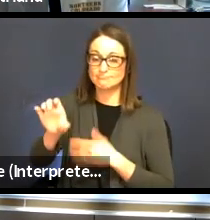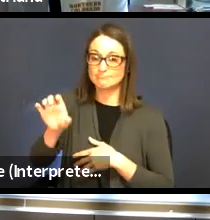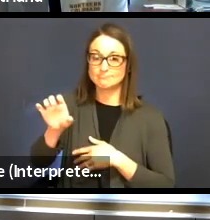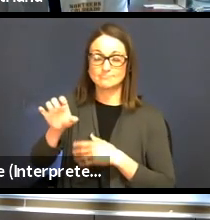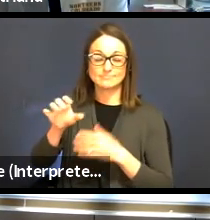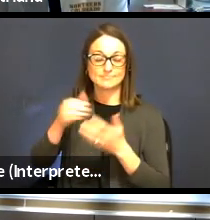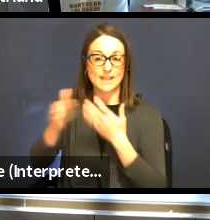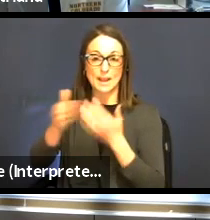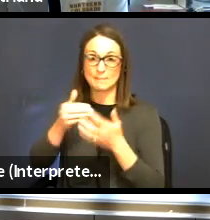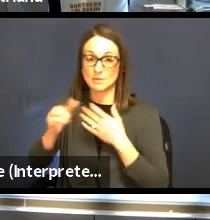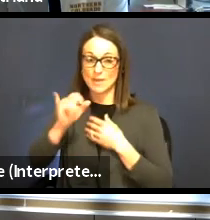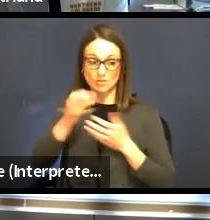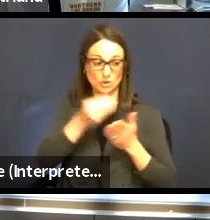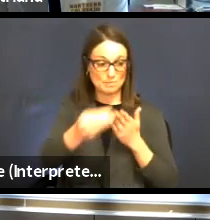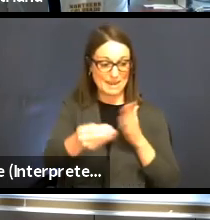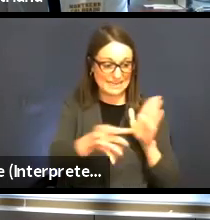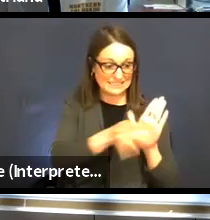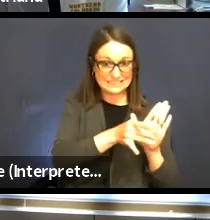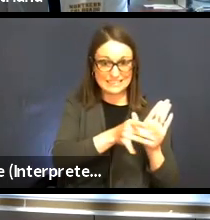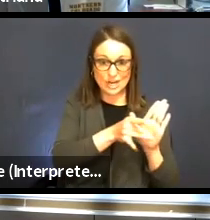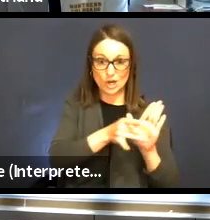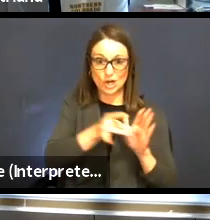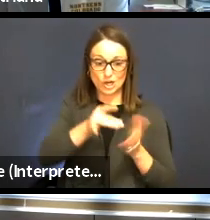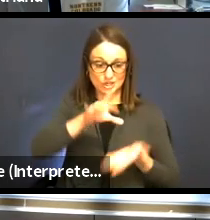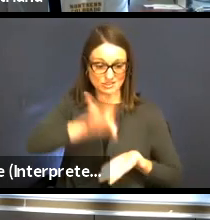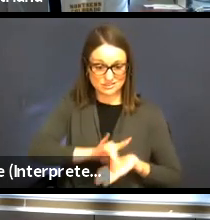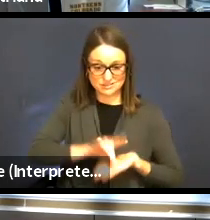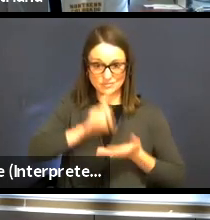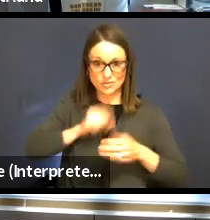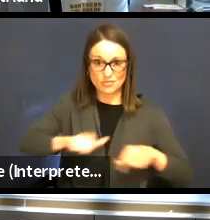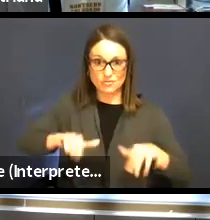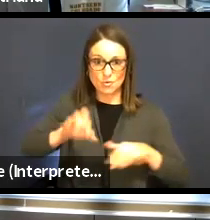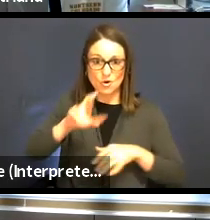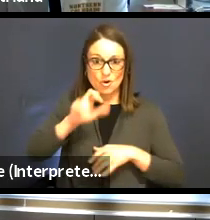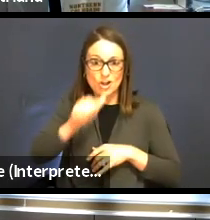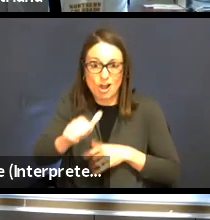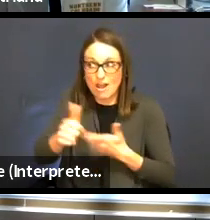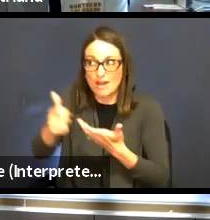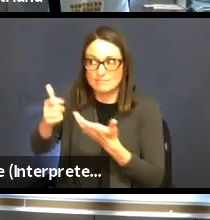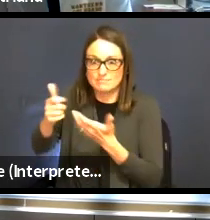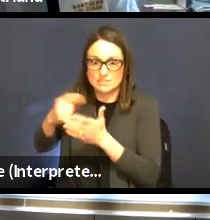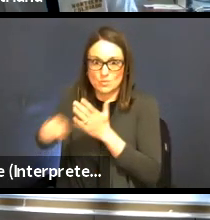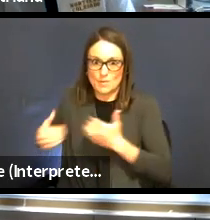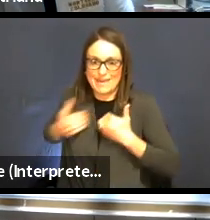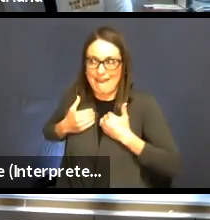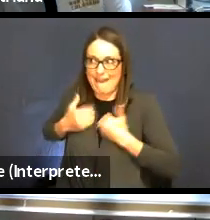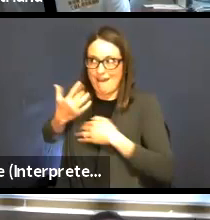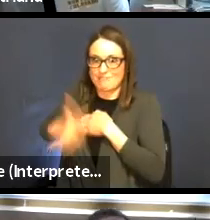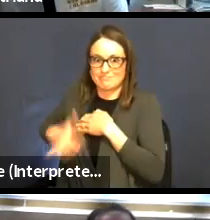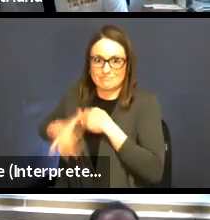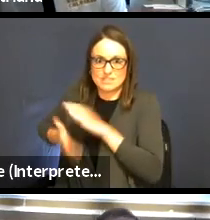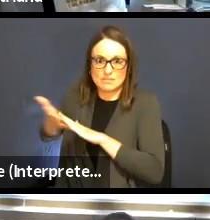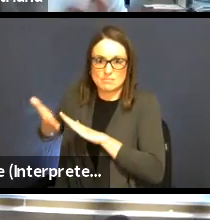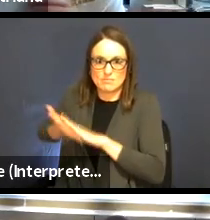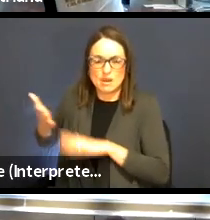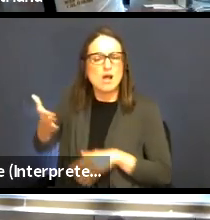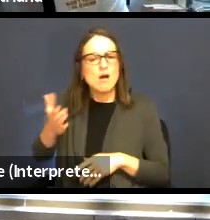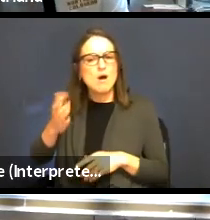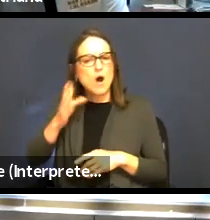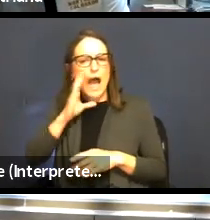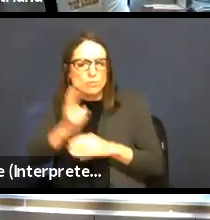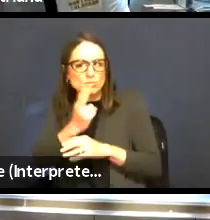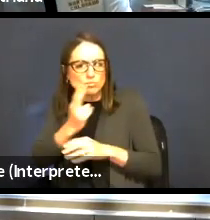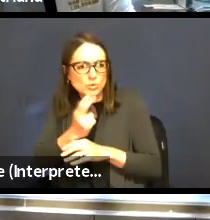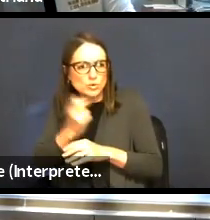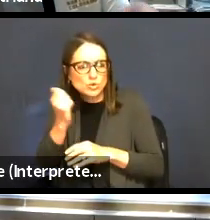or not, it's part of what we have to operate. Yeah, and we will absolutely be able to use all of it, and